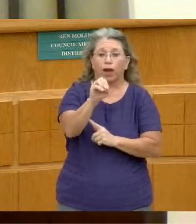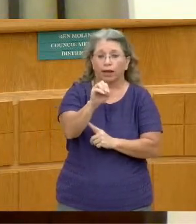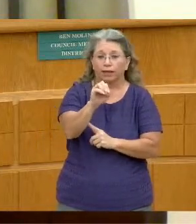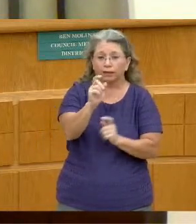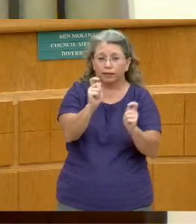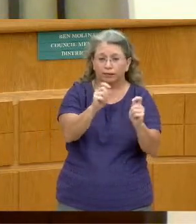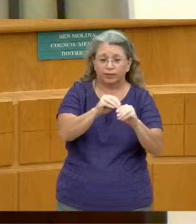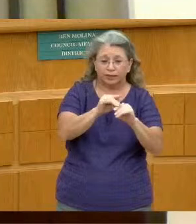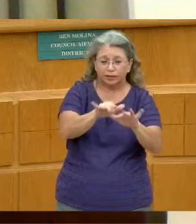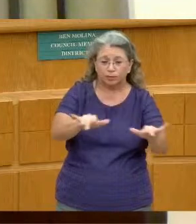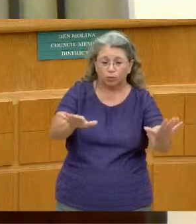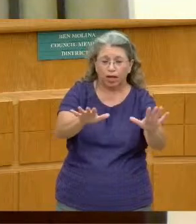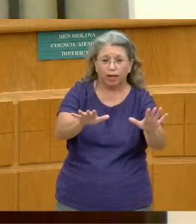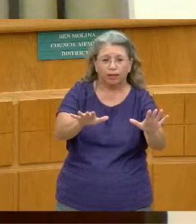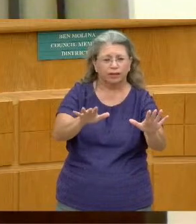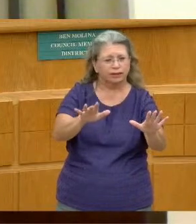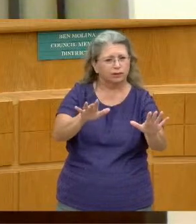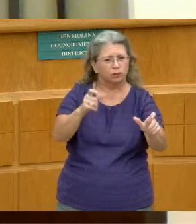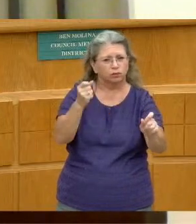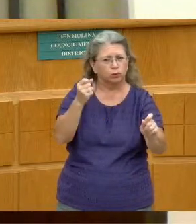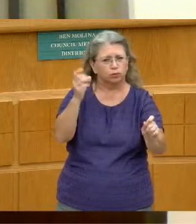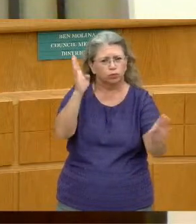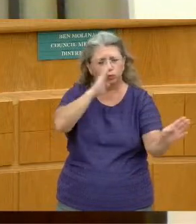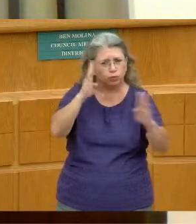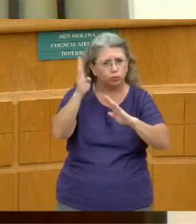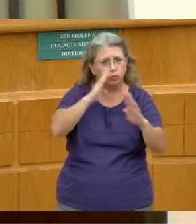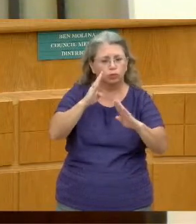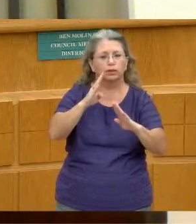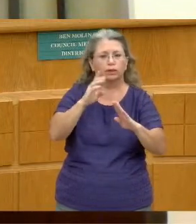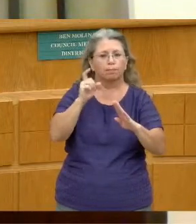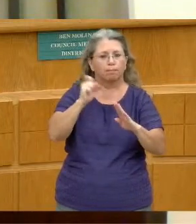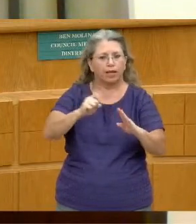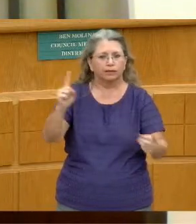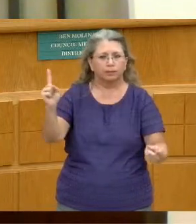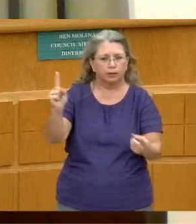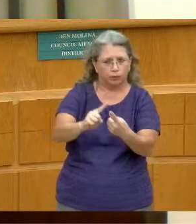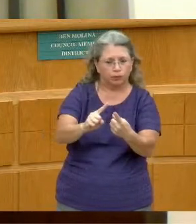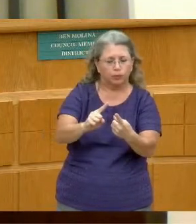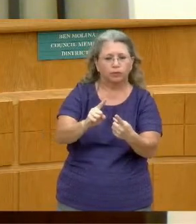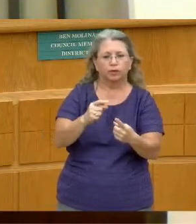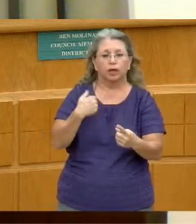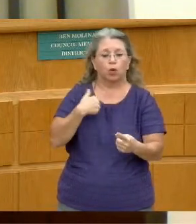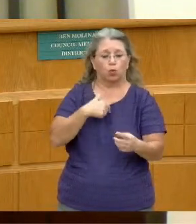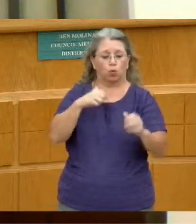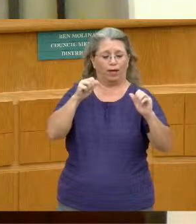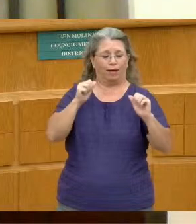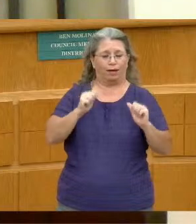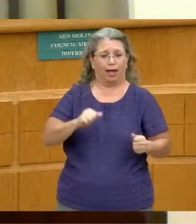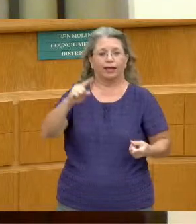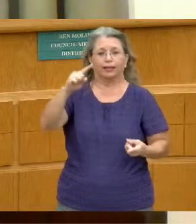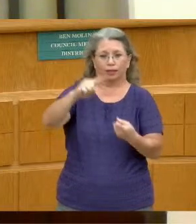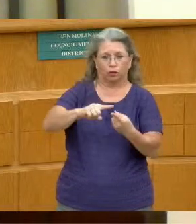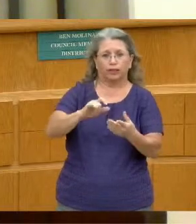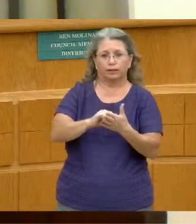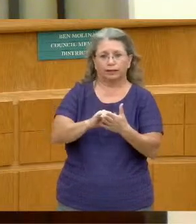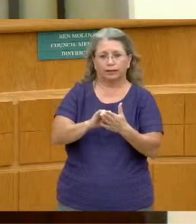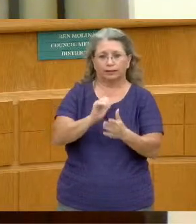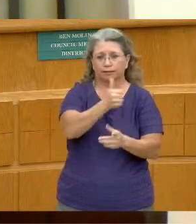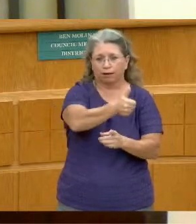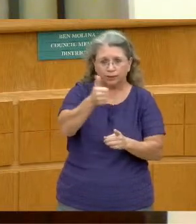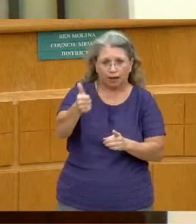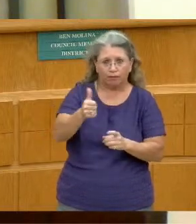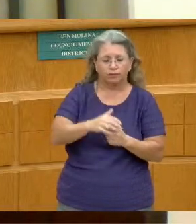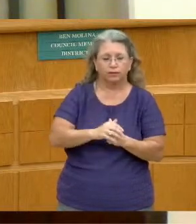curtailed, but there are simple things that we can do to decrease the spread of the virus. So first, stay at